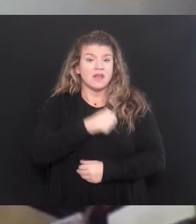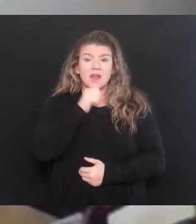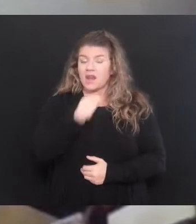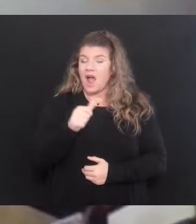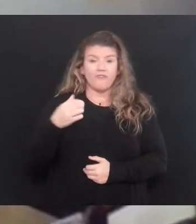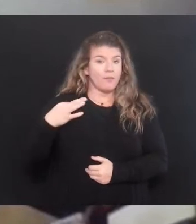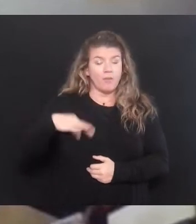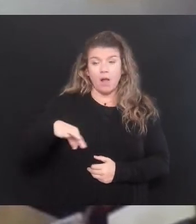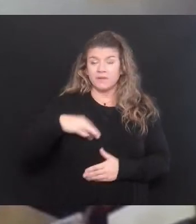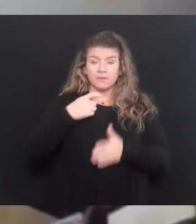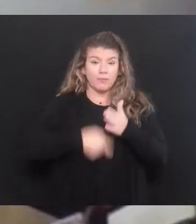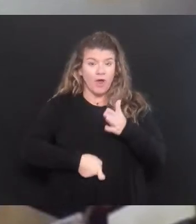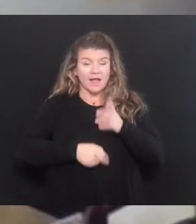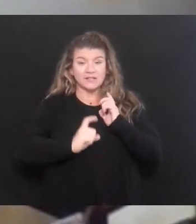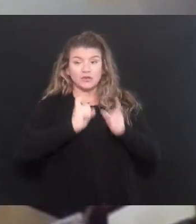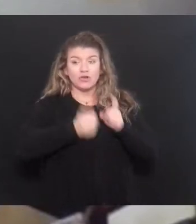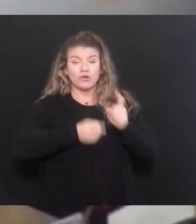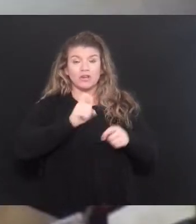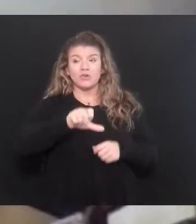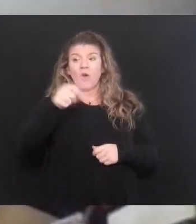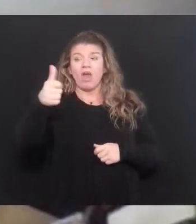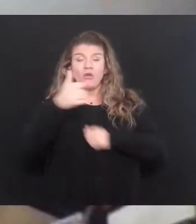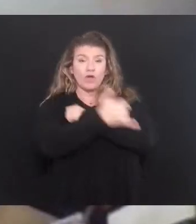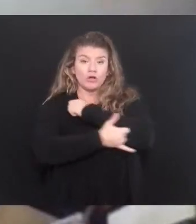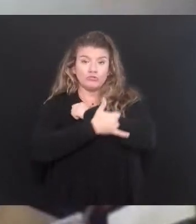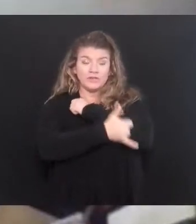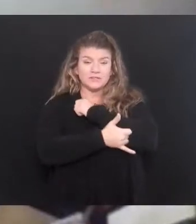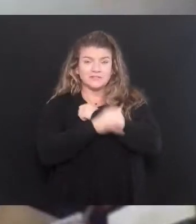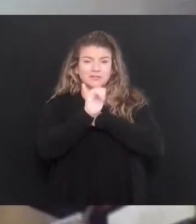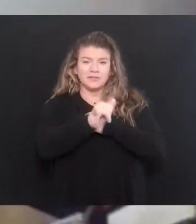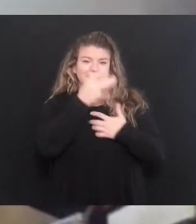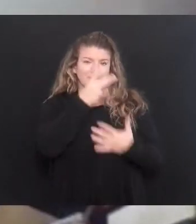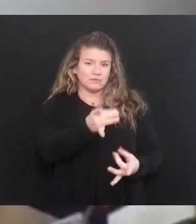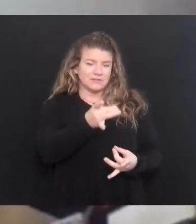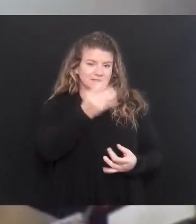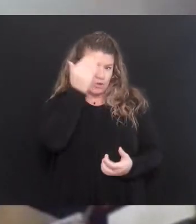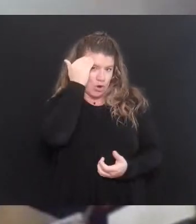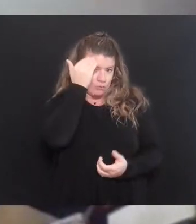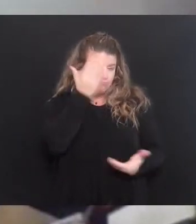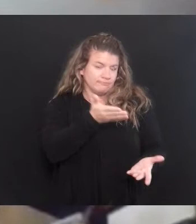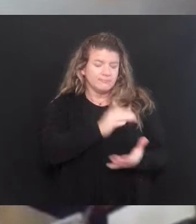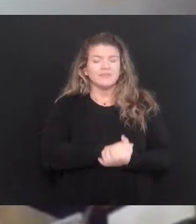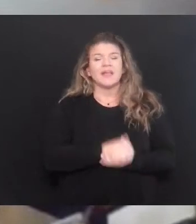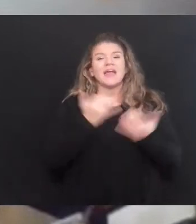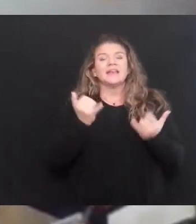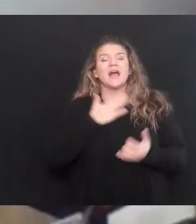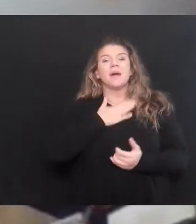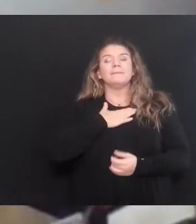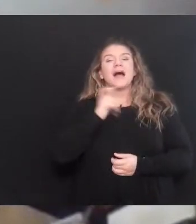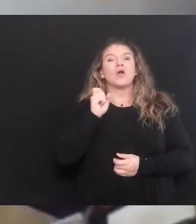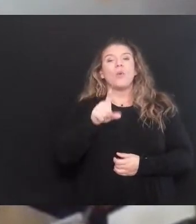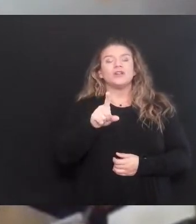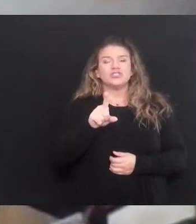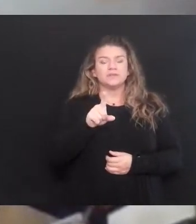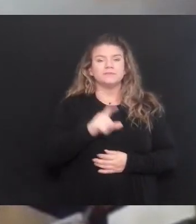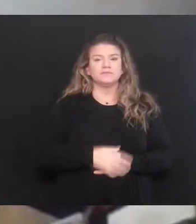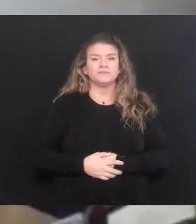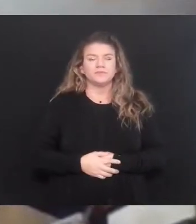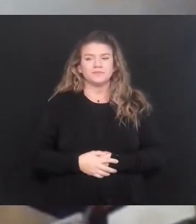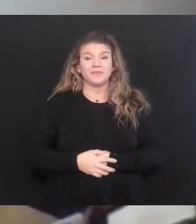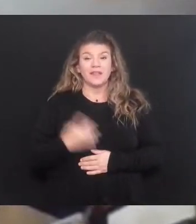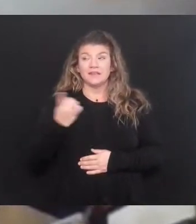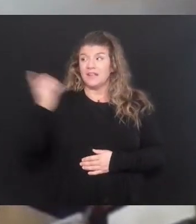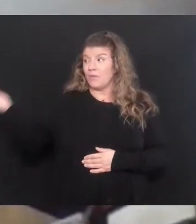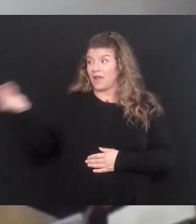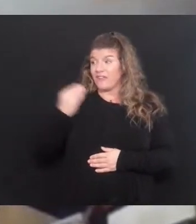for donation to the poorest countries. So that's interesting to note. And now my question, I'm passing along a question that was given to